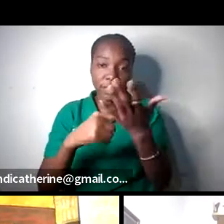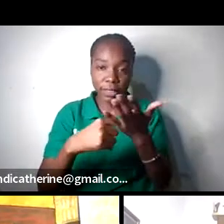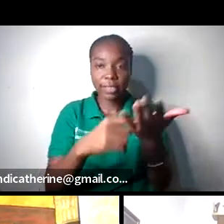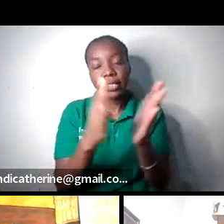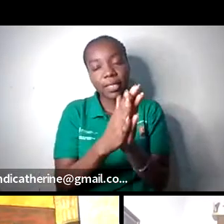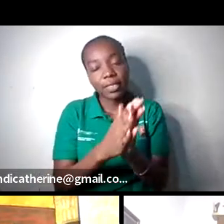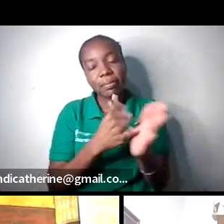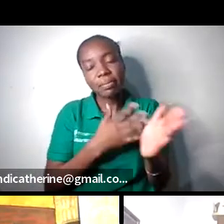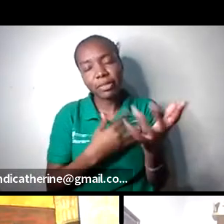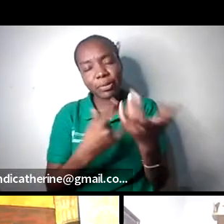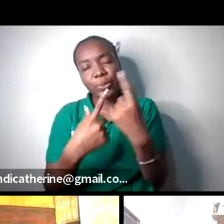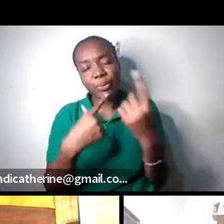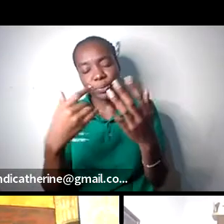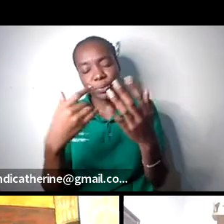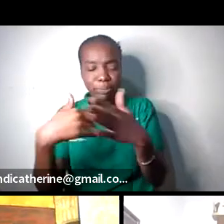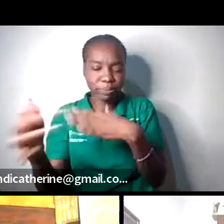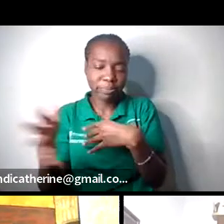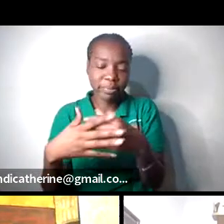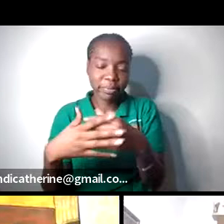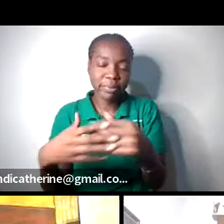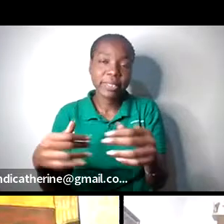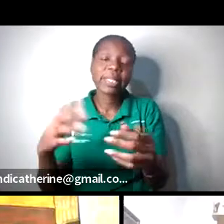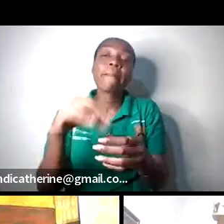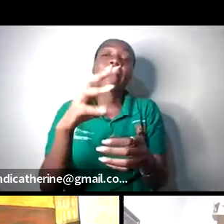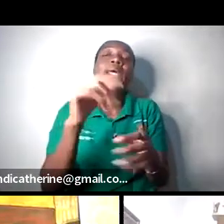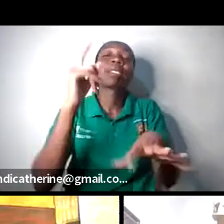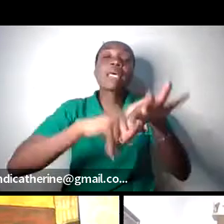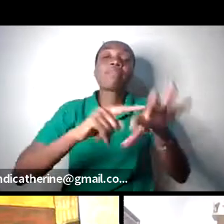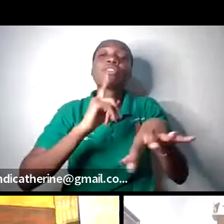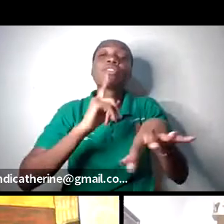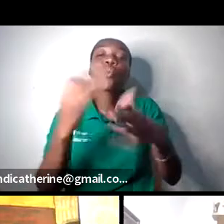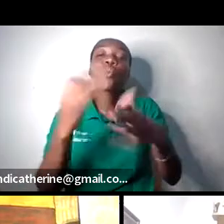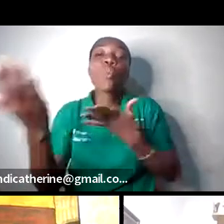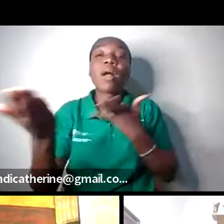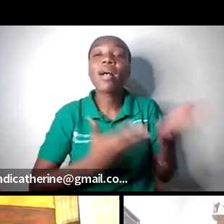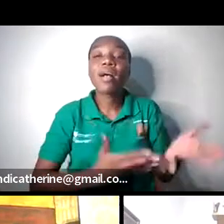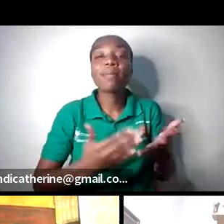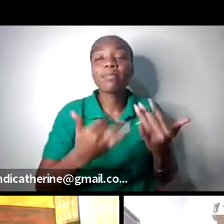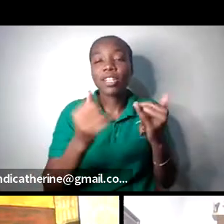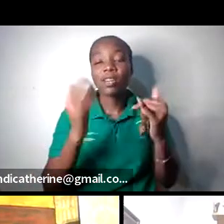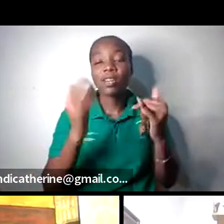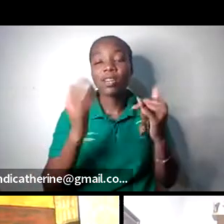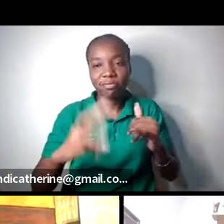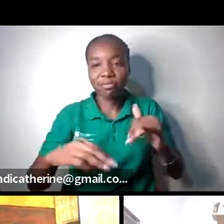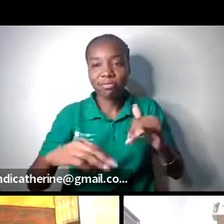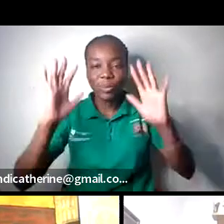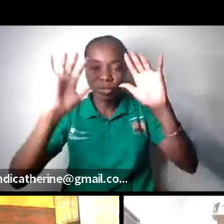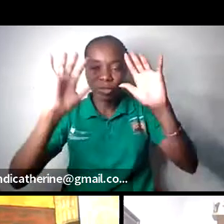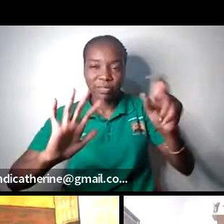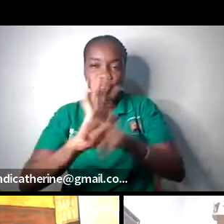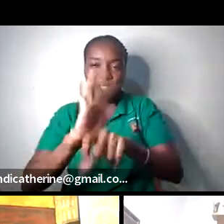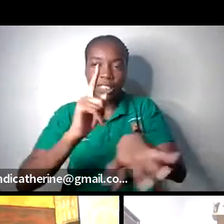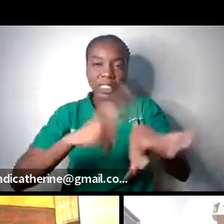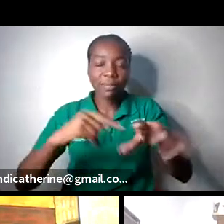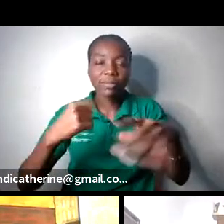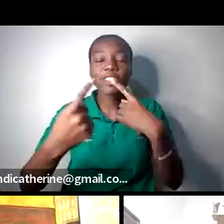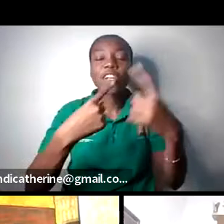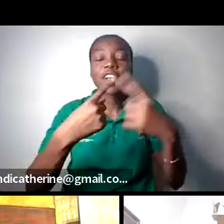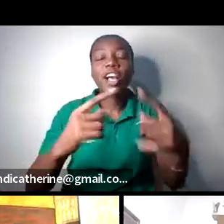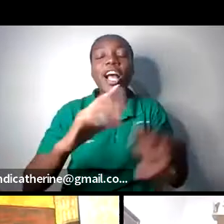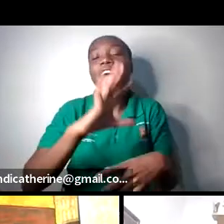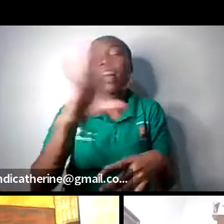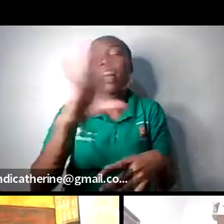time. Welcome, everyone. It's going to be a wonderful ride this evening, talking about Africa, because that's the